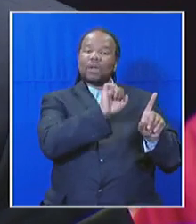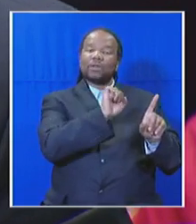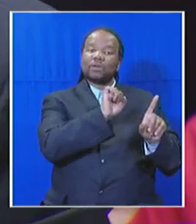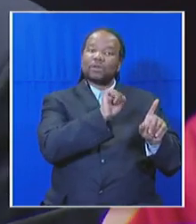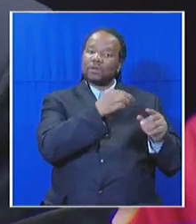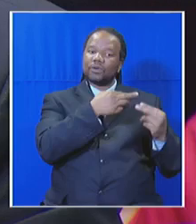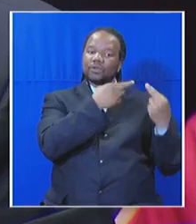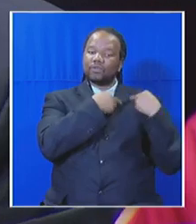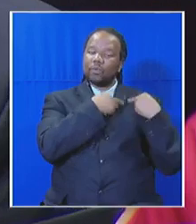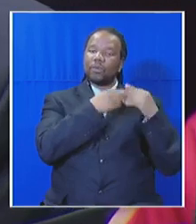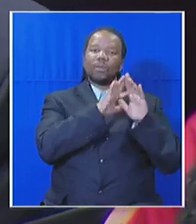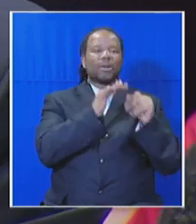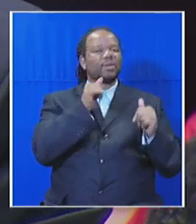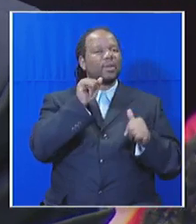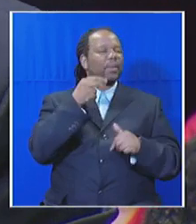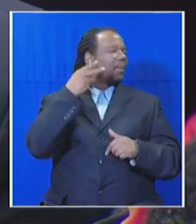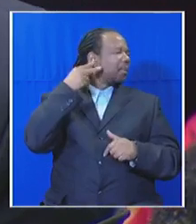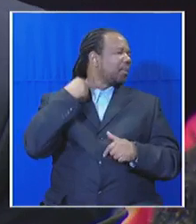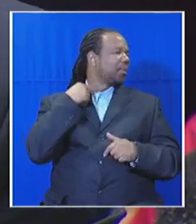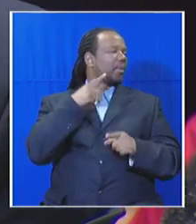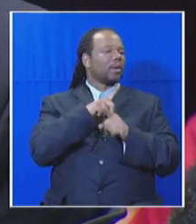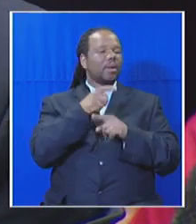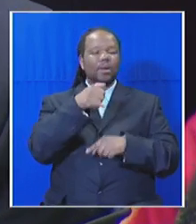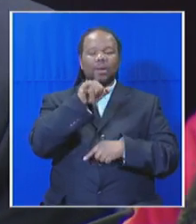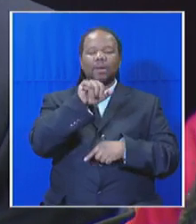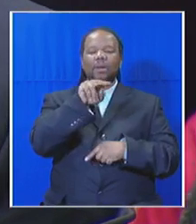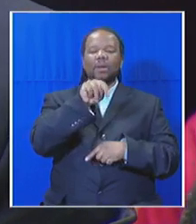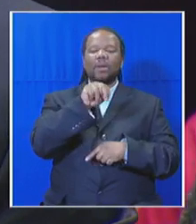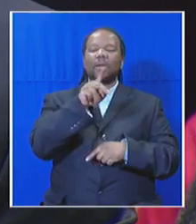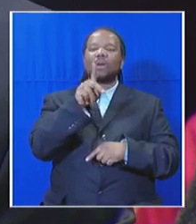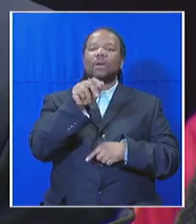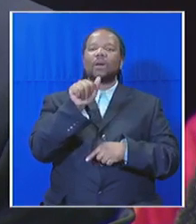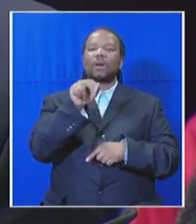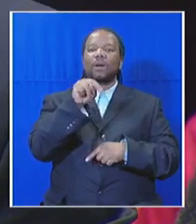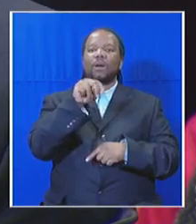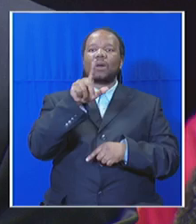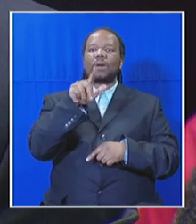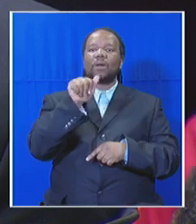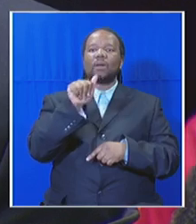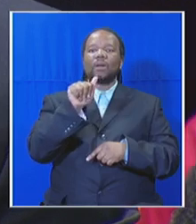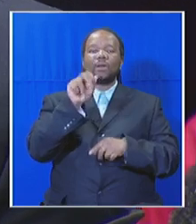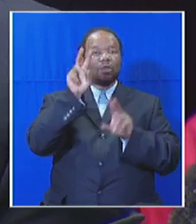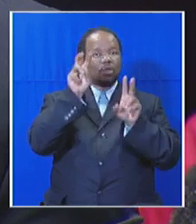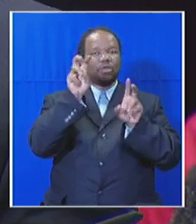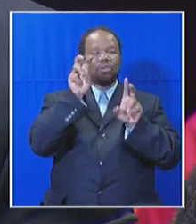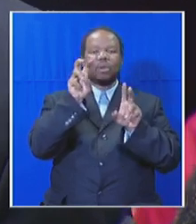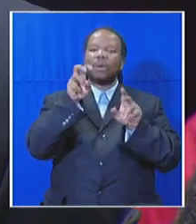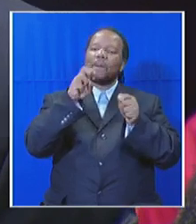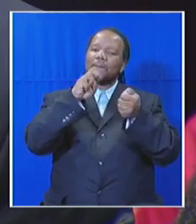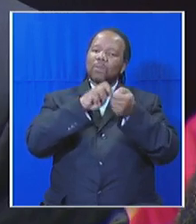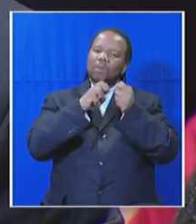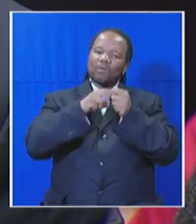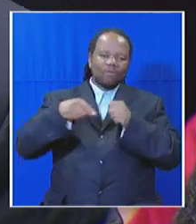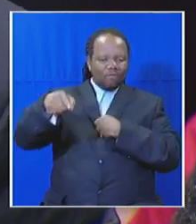Mr. President. The Nkandla matter has been a big problem for all of us because we